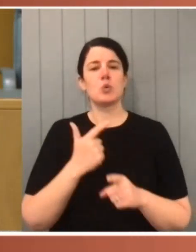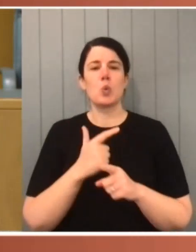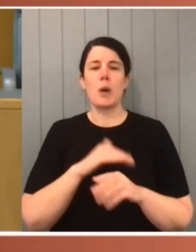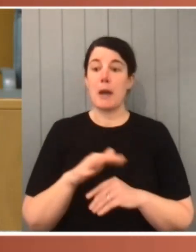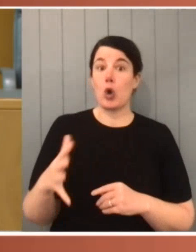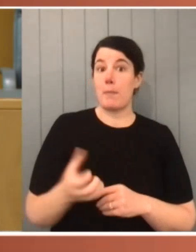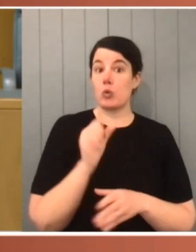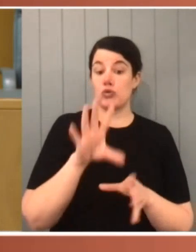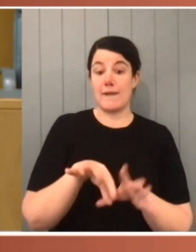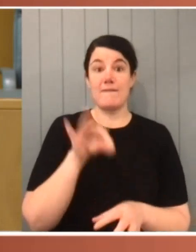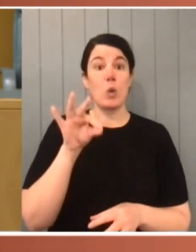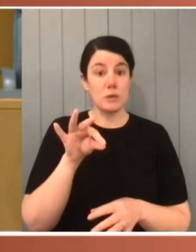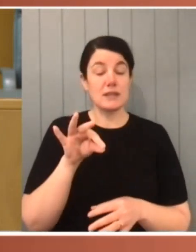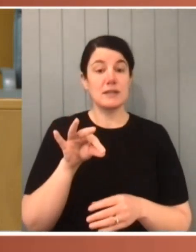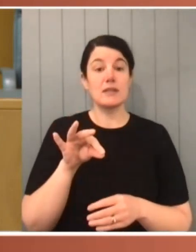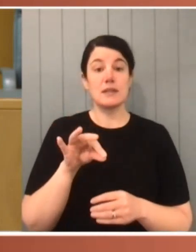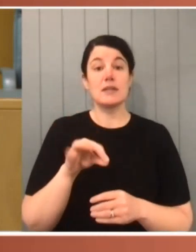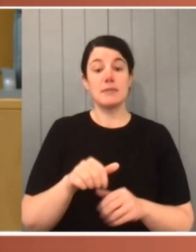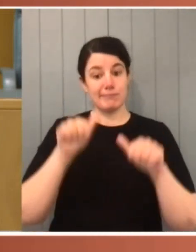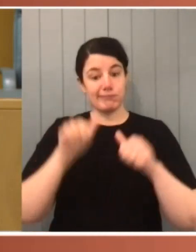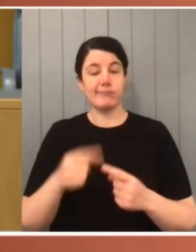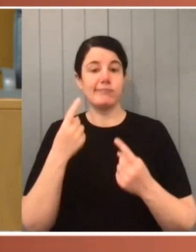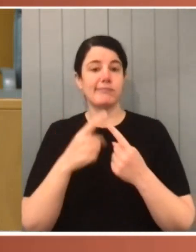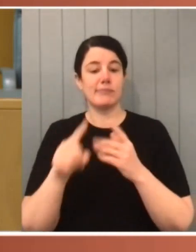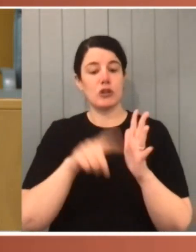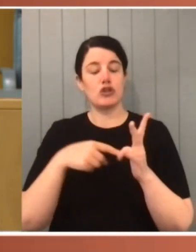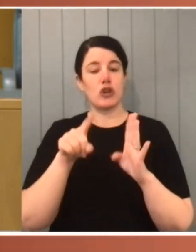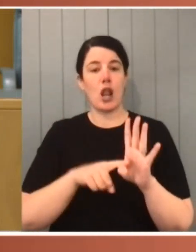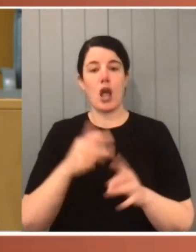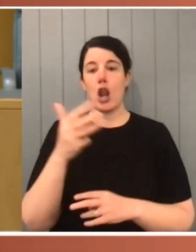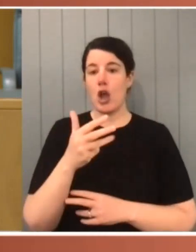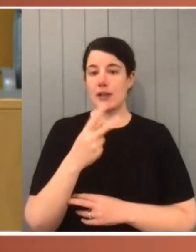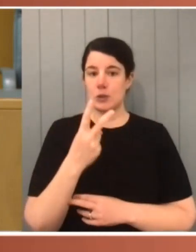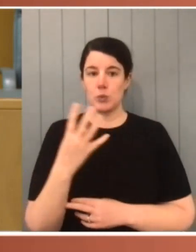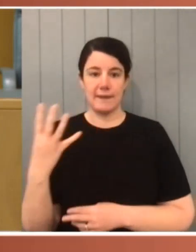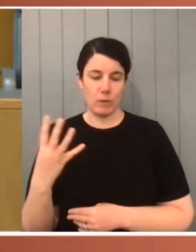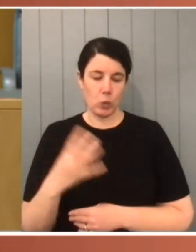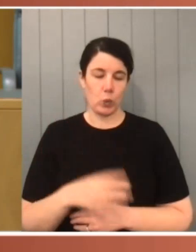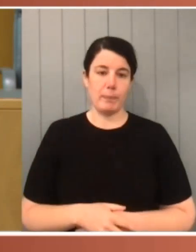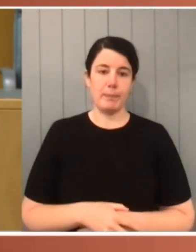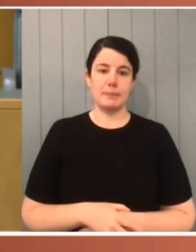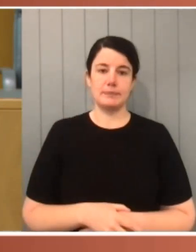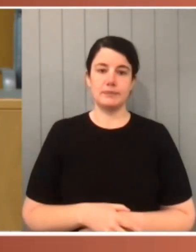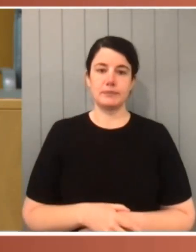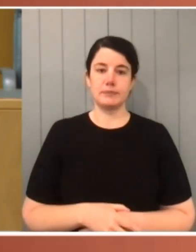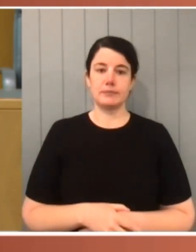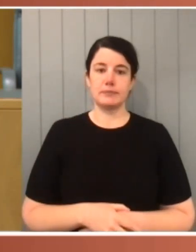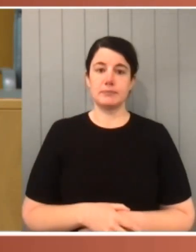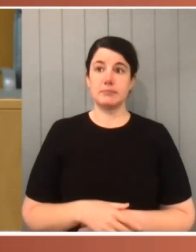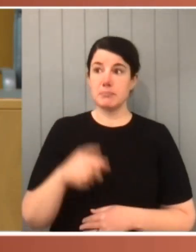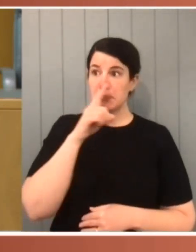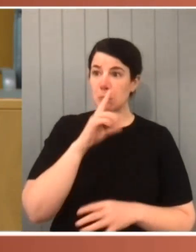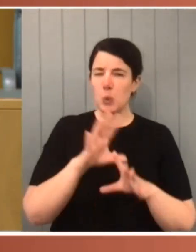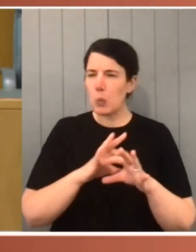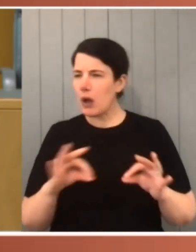was legislated in the Federal Parliament in July 1924. Maybe the inattention is also due to the